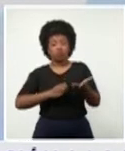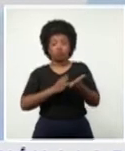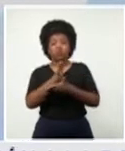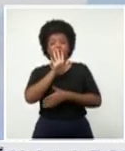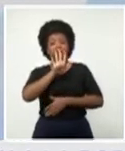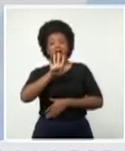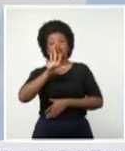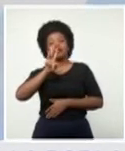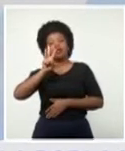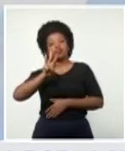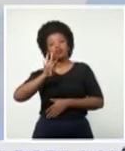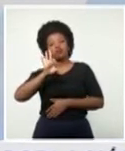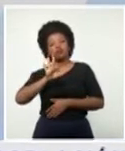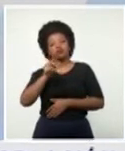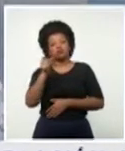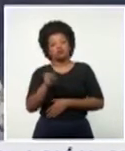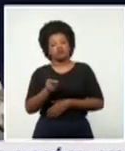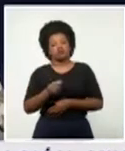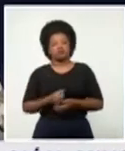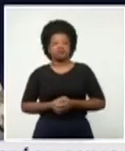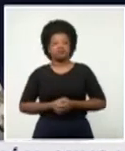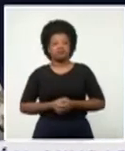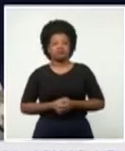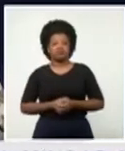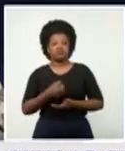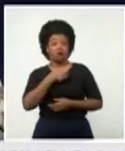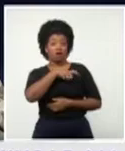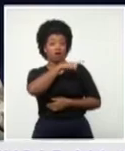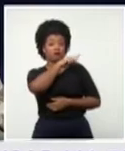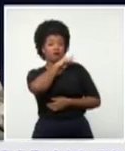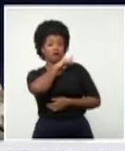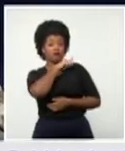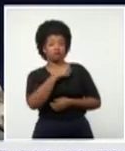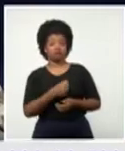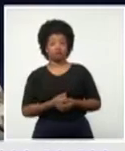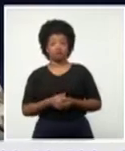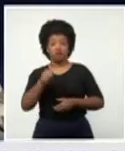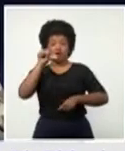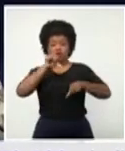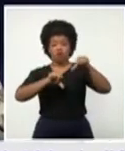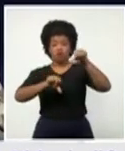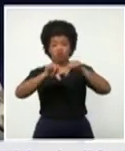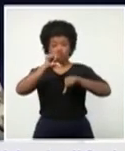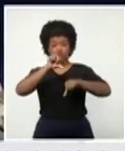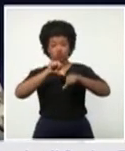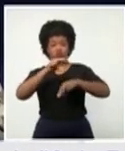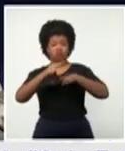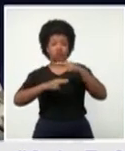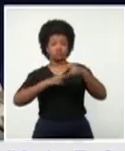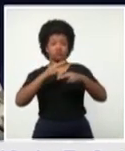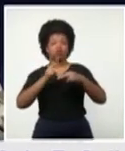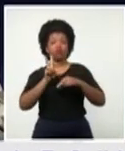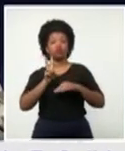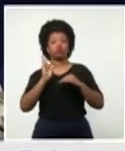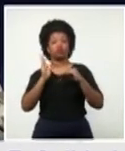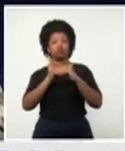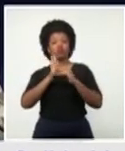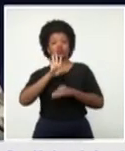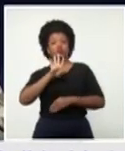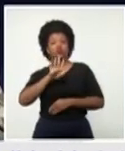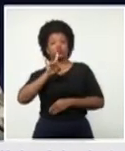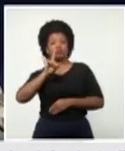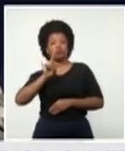538 people due to epidemiological or clinical risks. Yesterday,